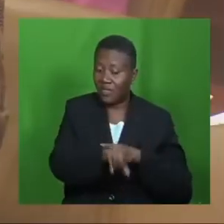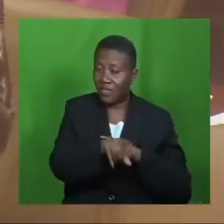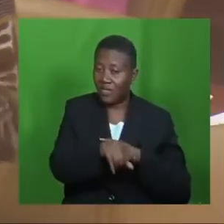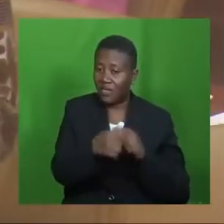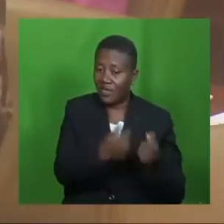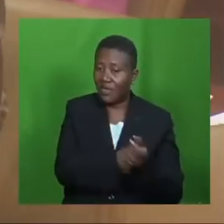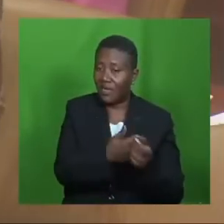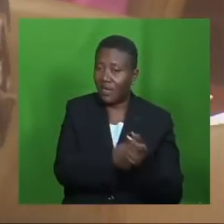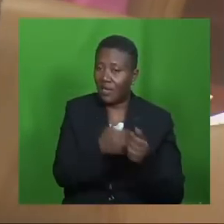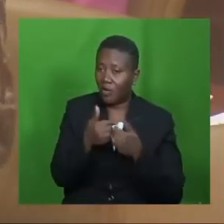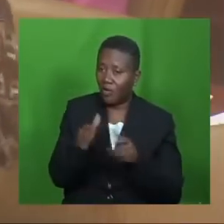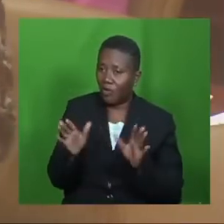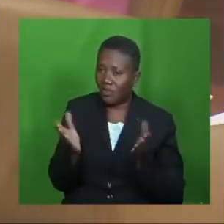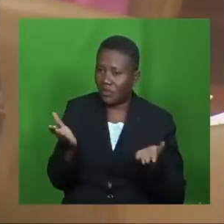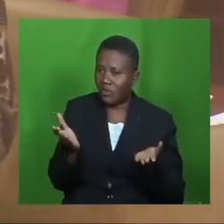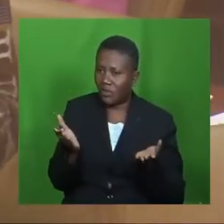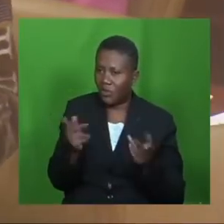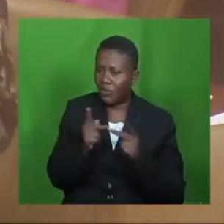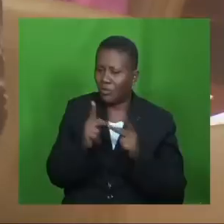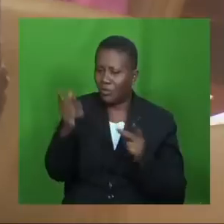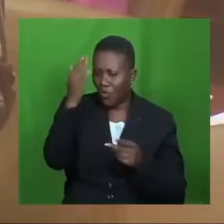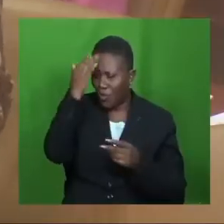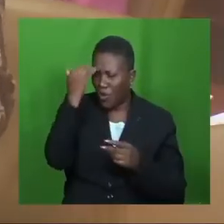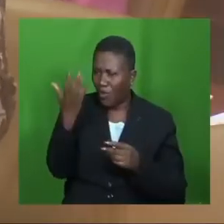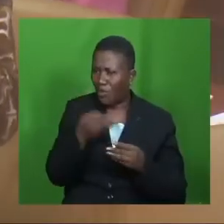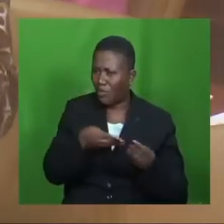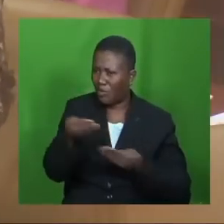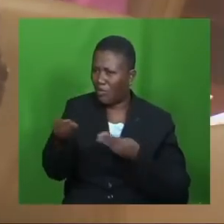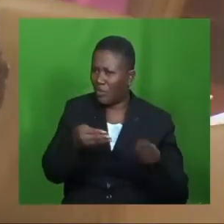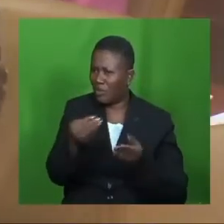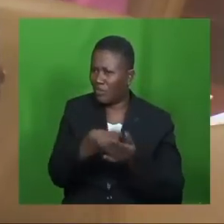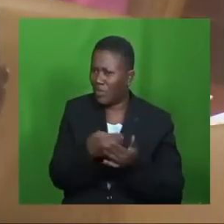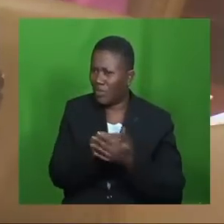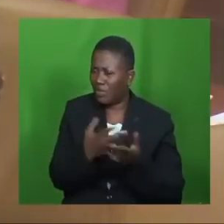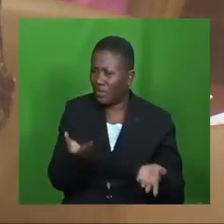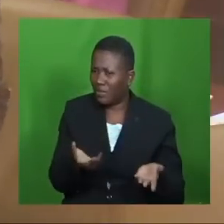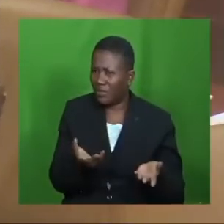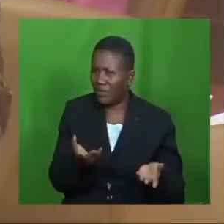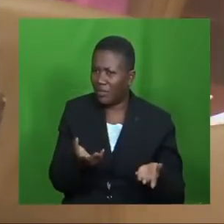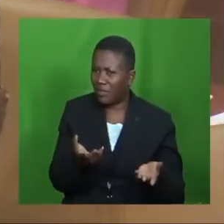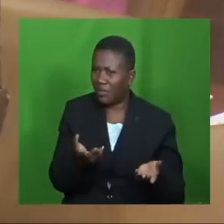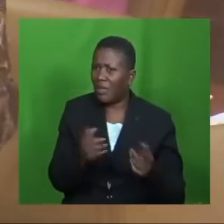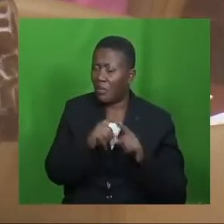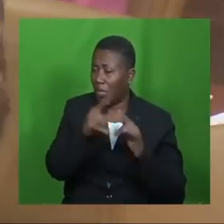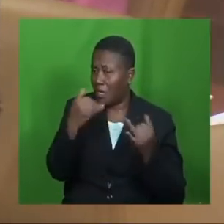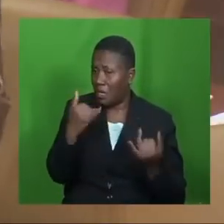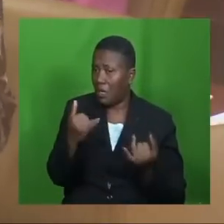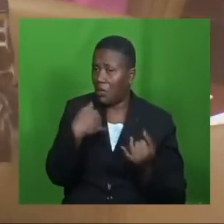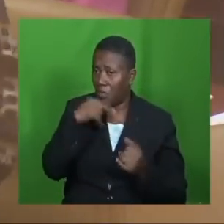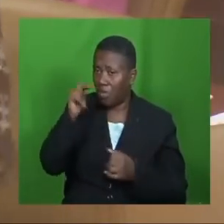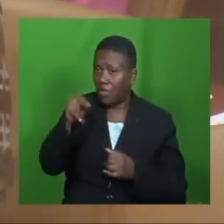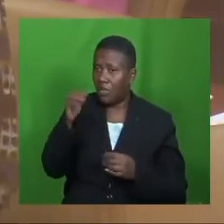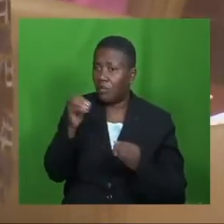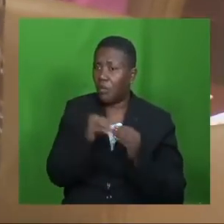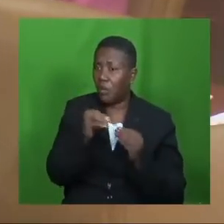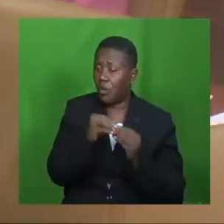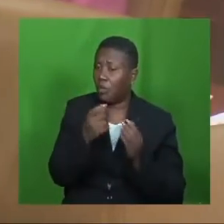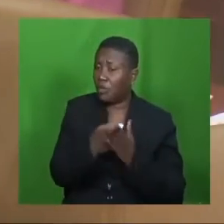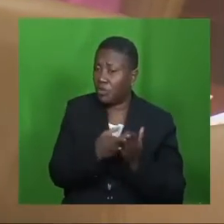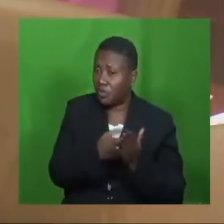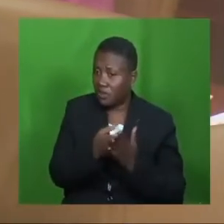spend taxpayers' money to do anything in that regard. But it's open for more discussions. Let's see. If they had advanced,